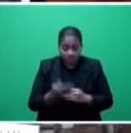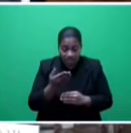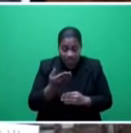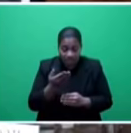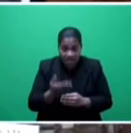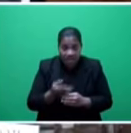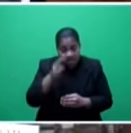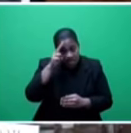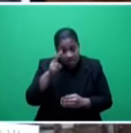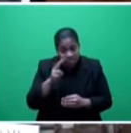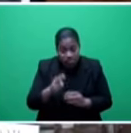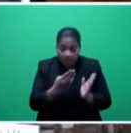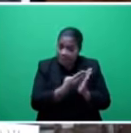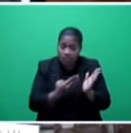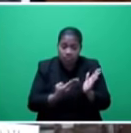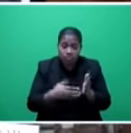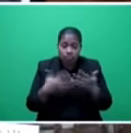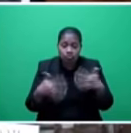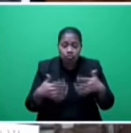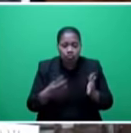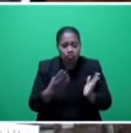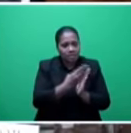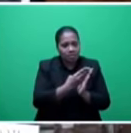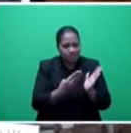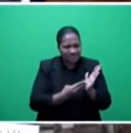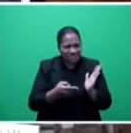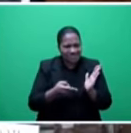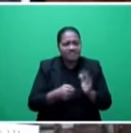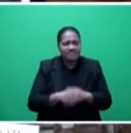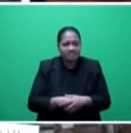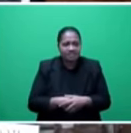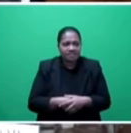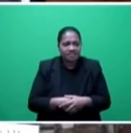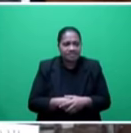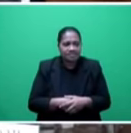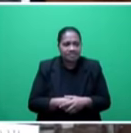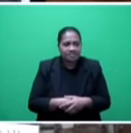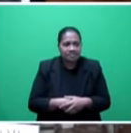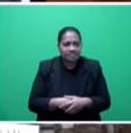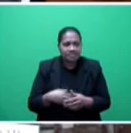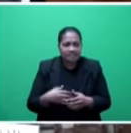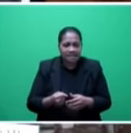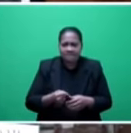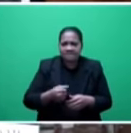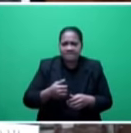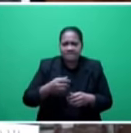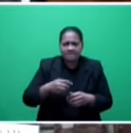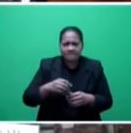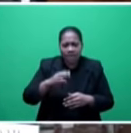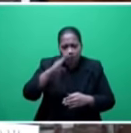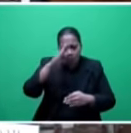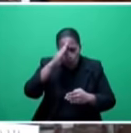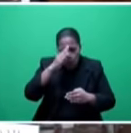an extraordinary budget. We accept that. That was anticipated with a heightened degree of hope